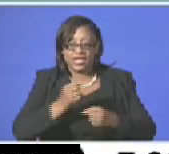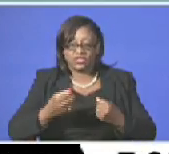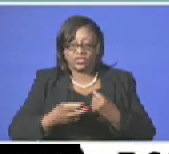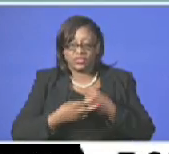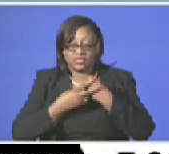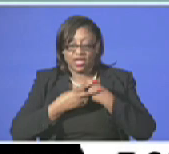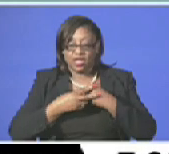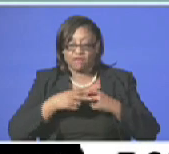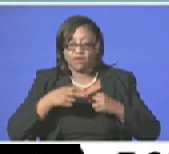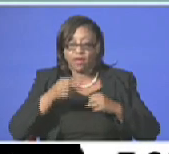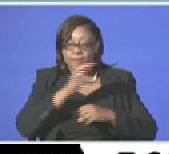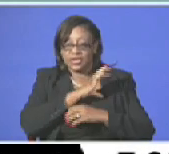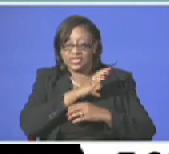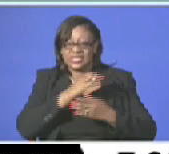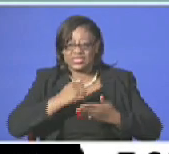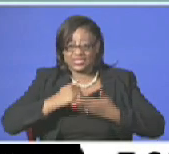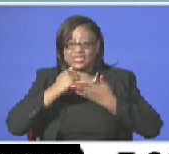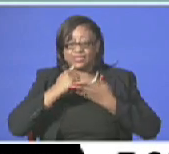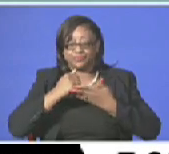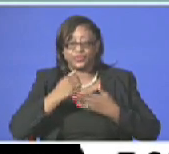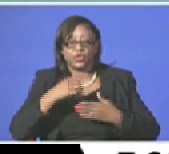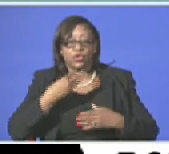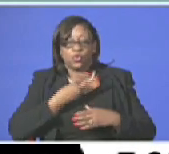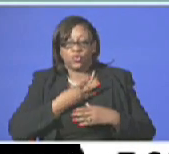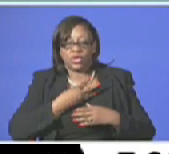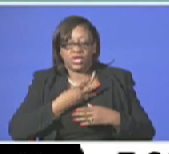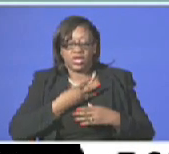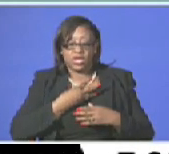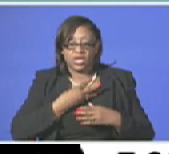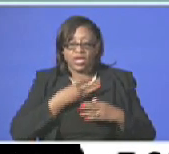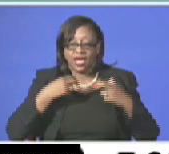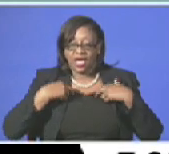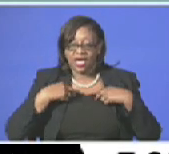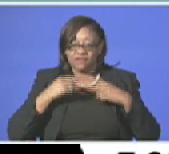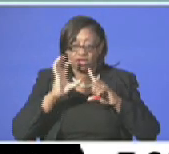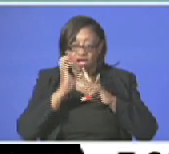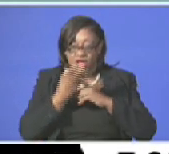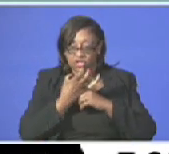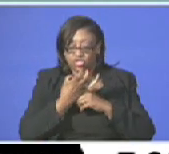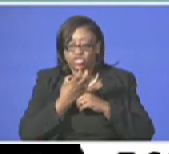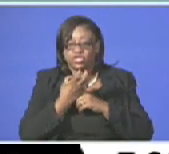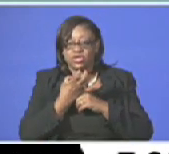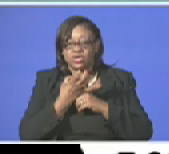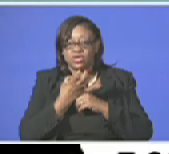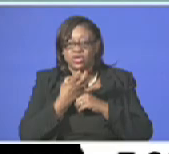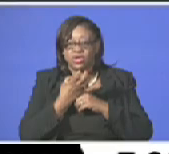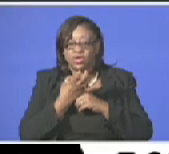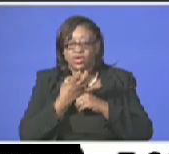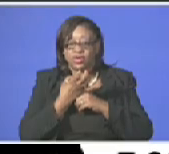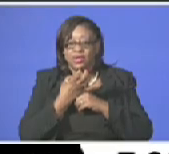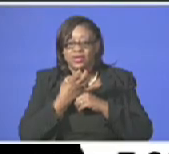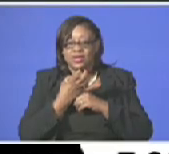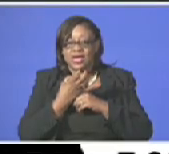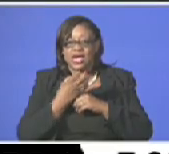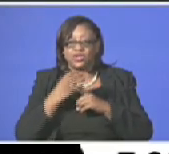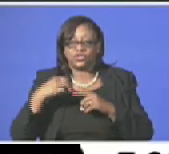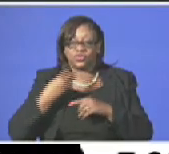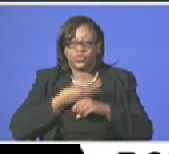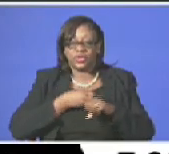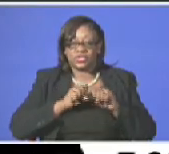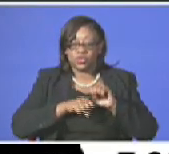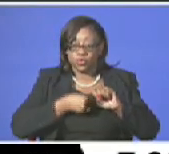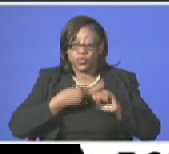assistance. With shifting cultural norms and values in society, effective policing requires